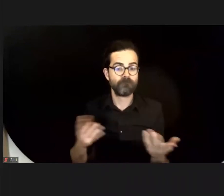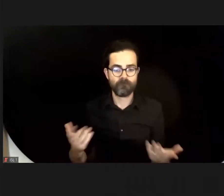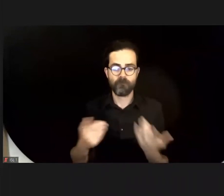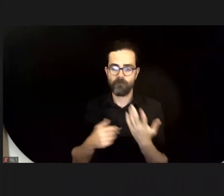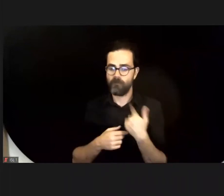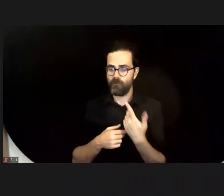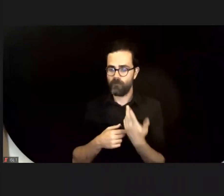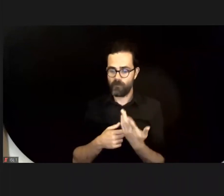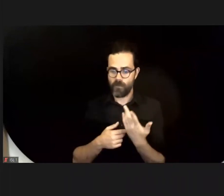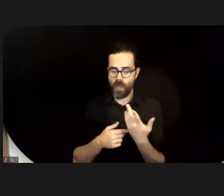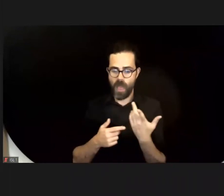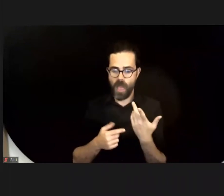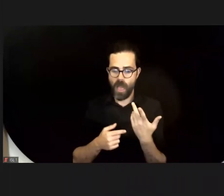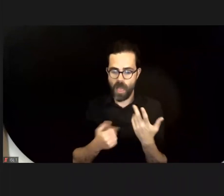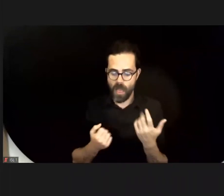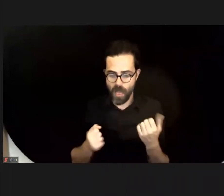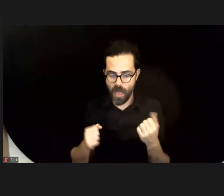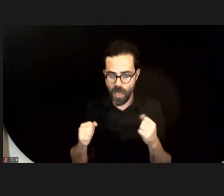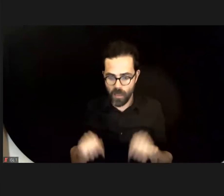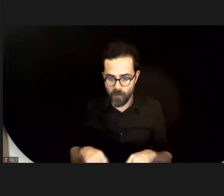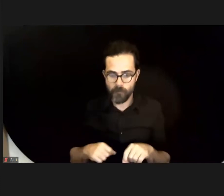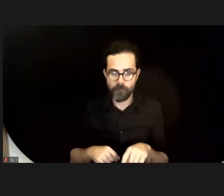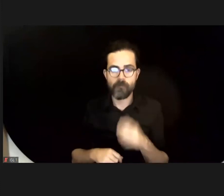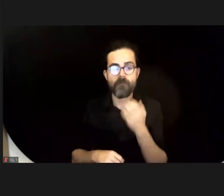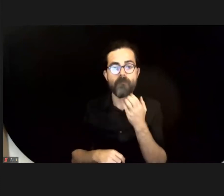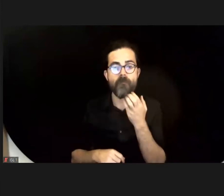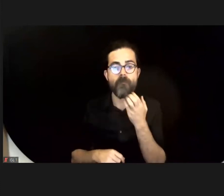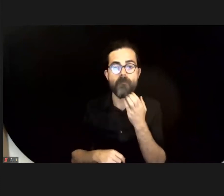inspiration or to listen to world music, for instance.